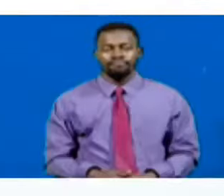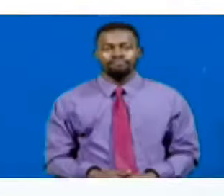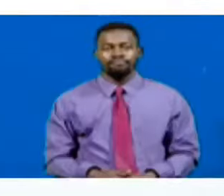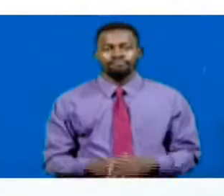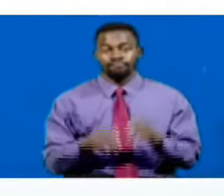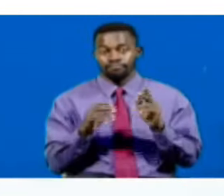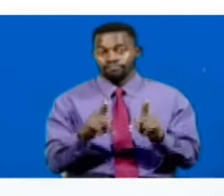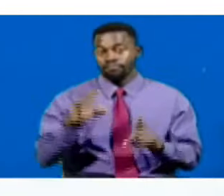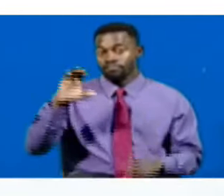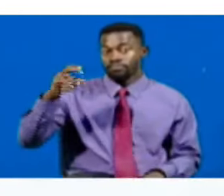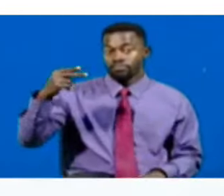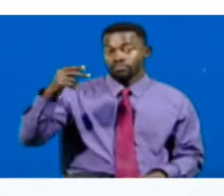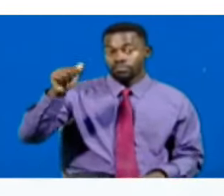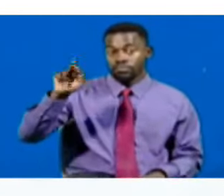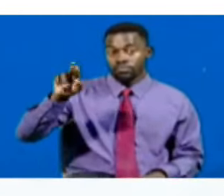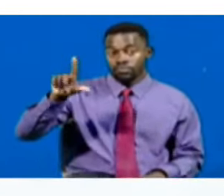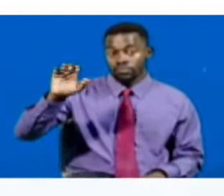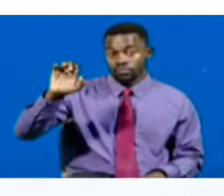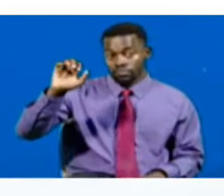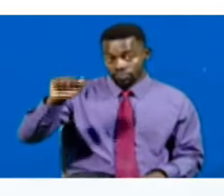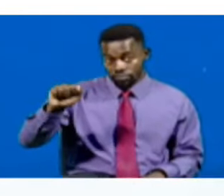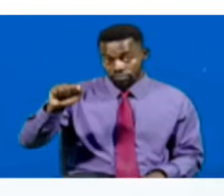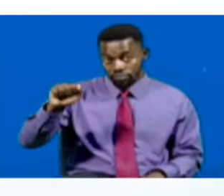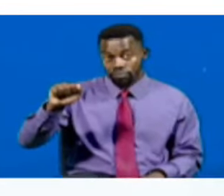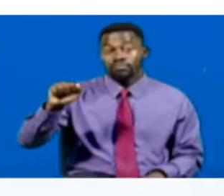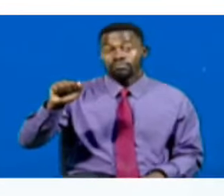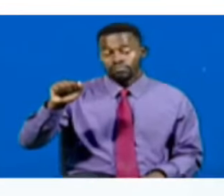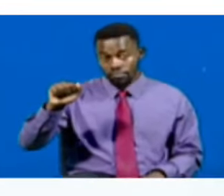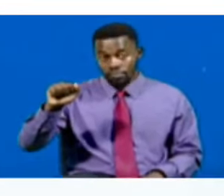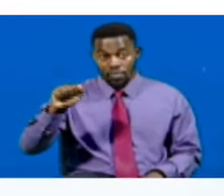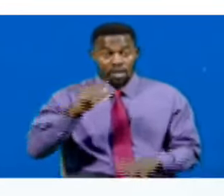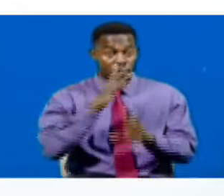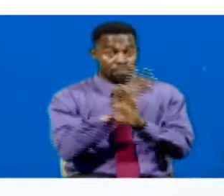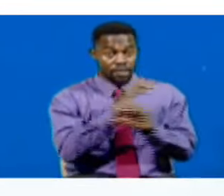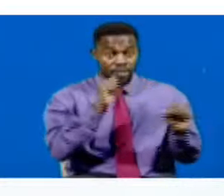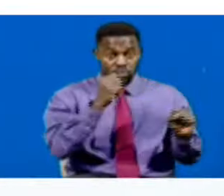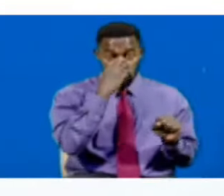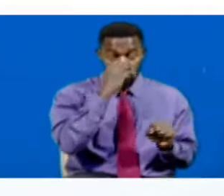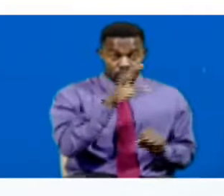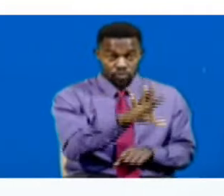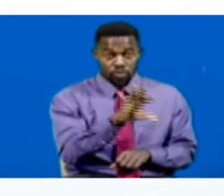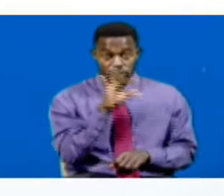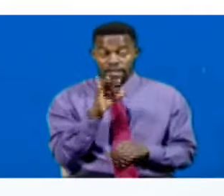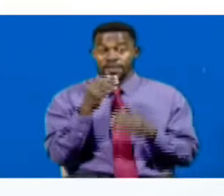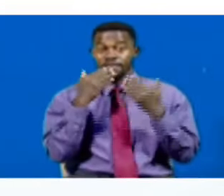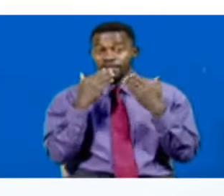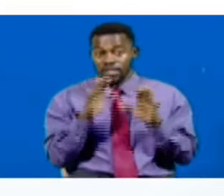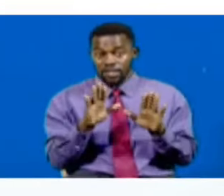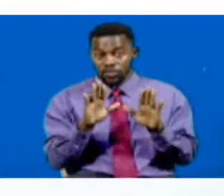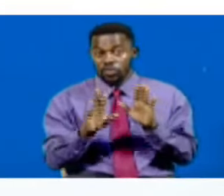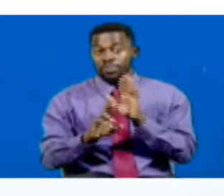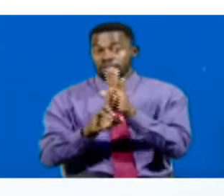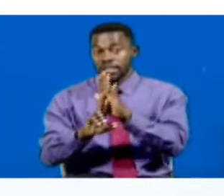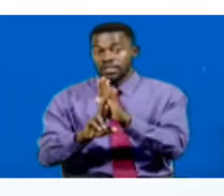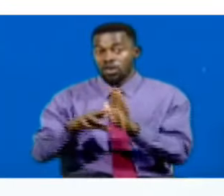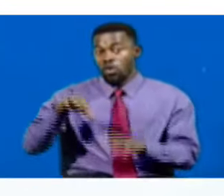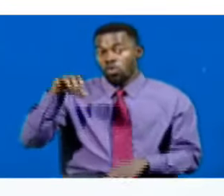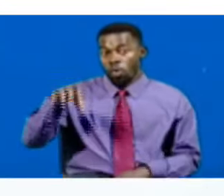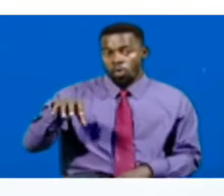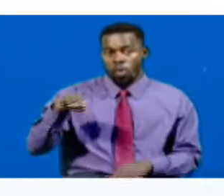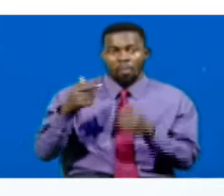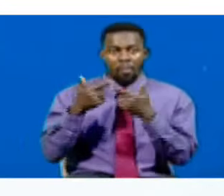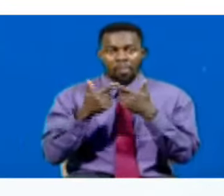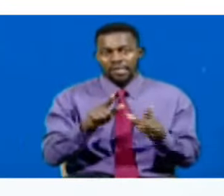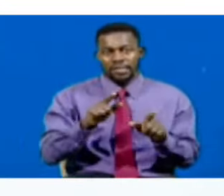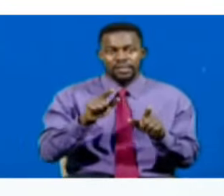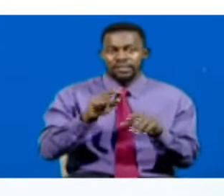Now, Charles Githinji, that's President William Ruto's nominee for Consul General to the Democratic Republic of Congo. And he has been rejected